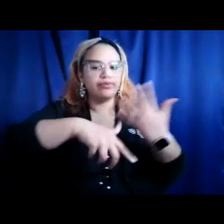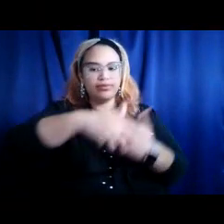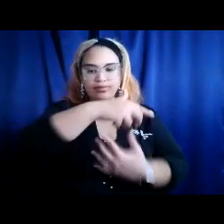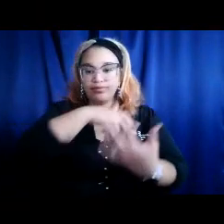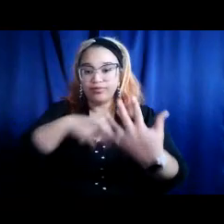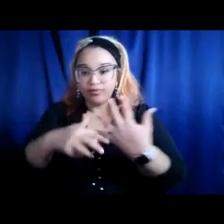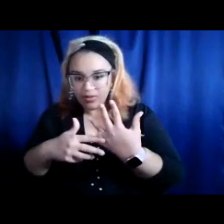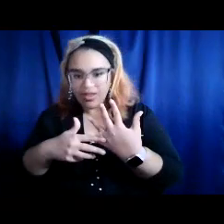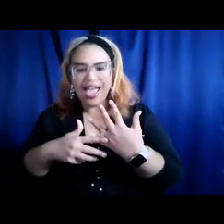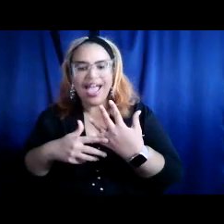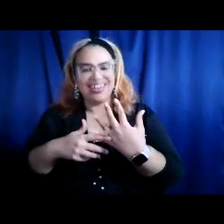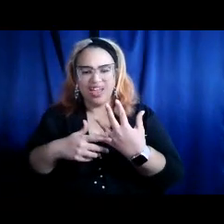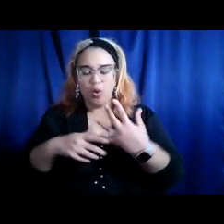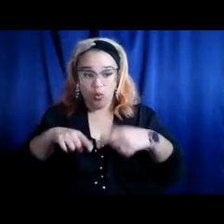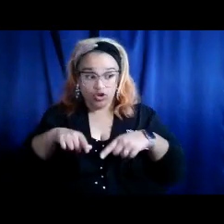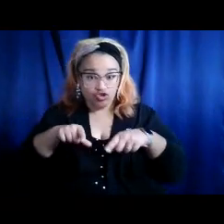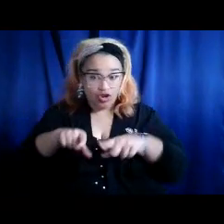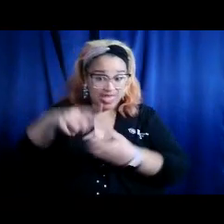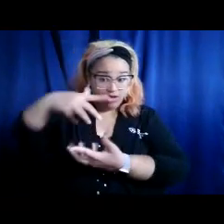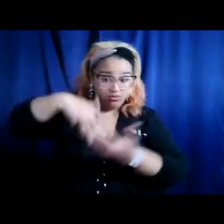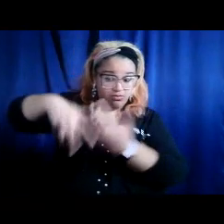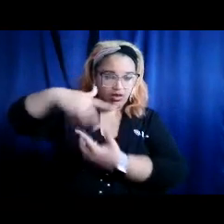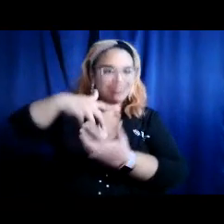valuable contribution to the workplace.